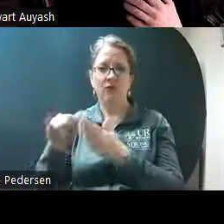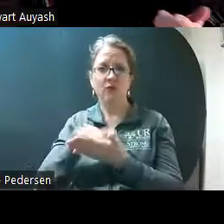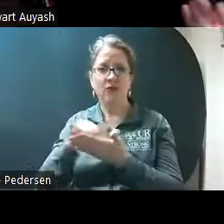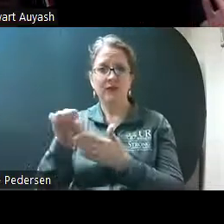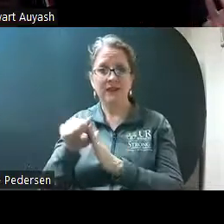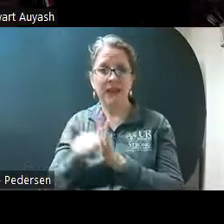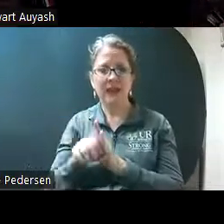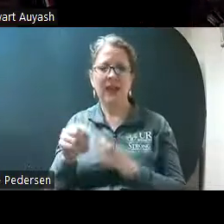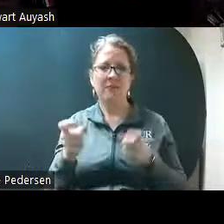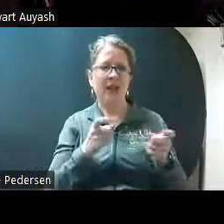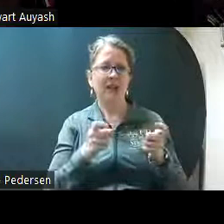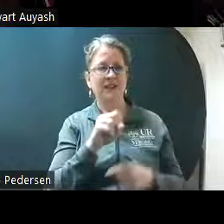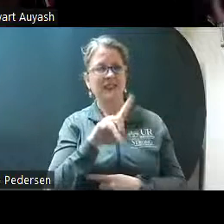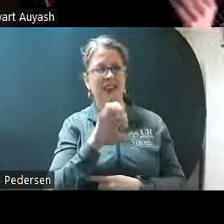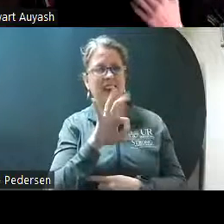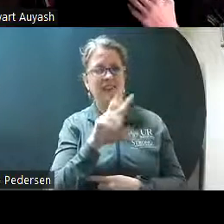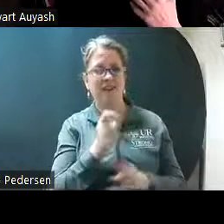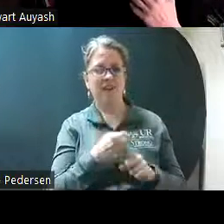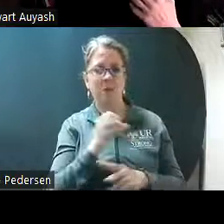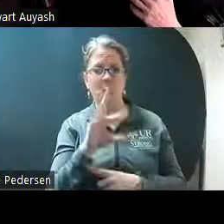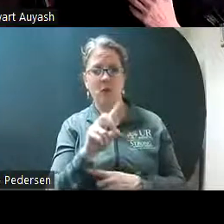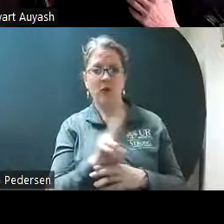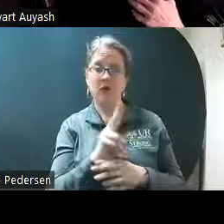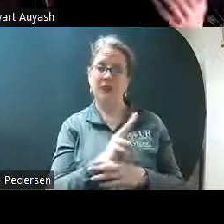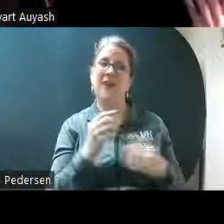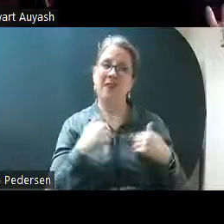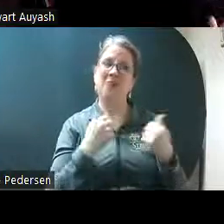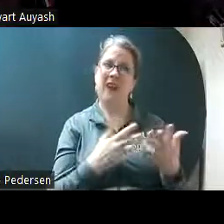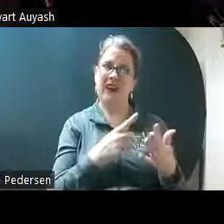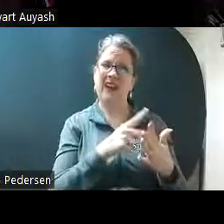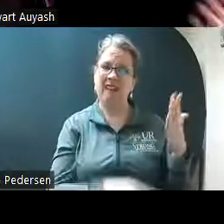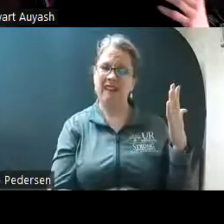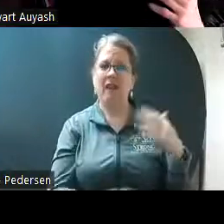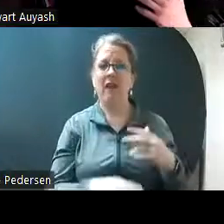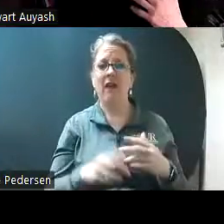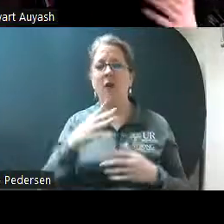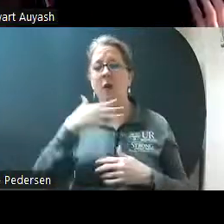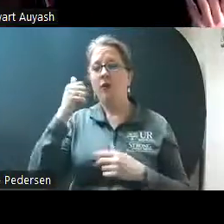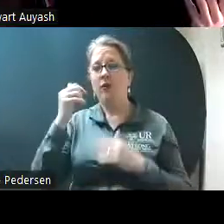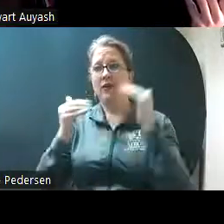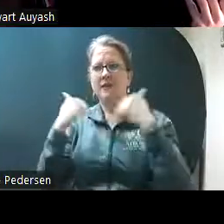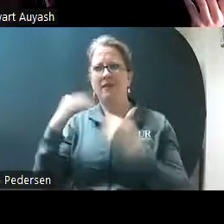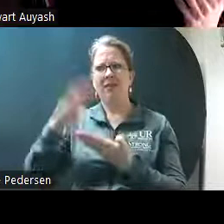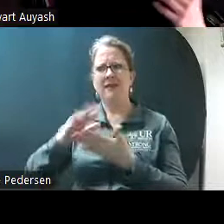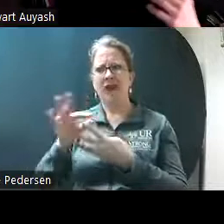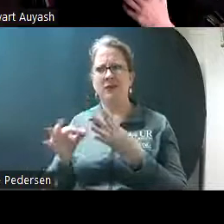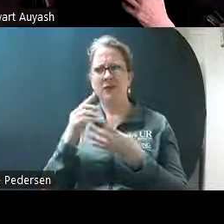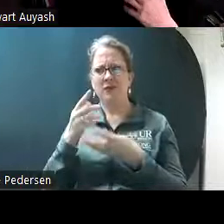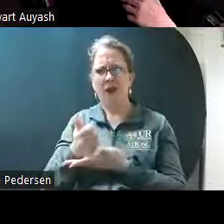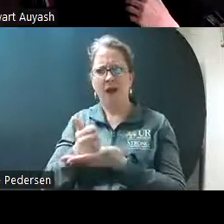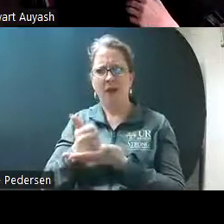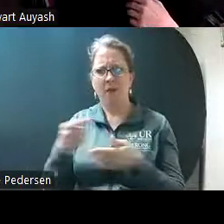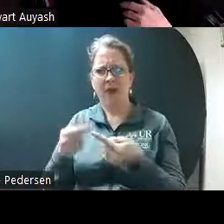of opioid use, which are many, by the way. And older adults had fewer options for pain, and doctors were still too